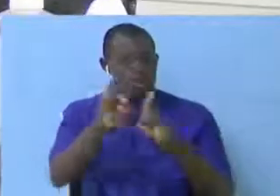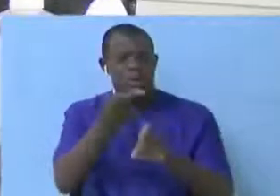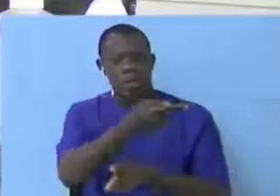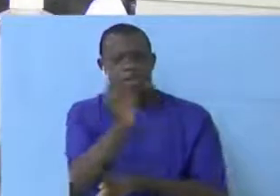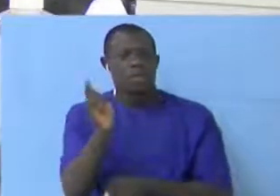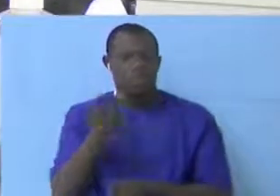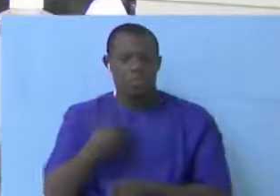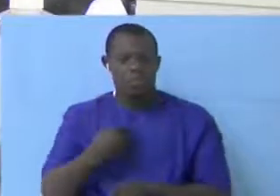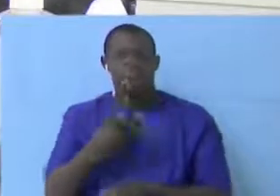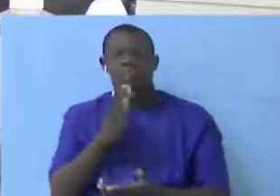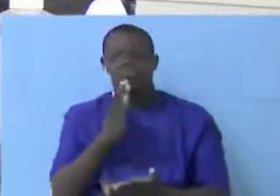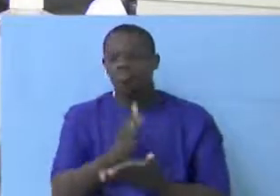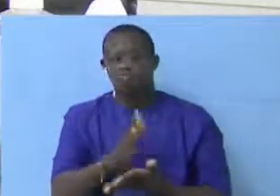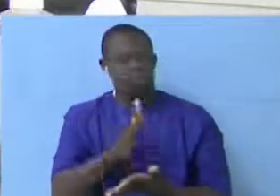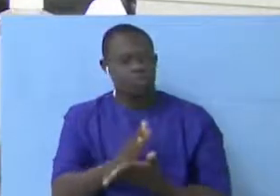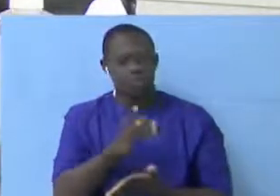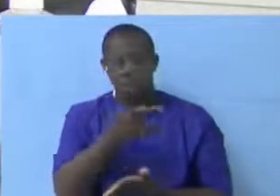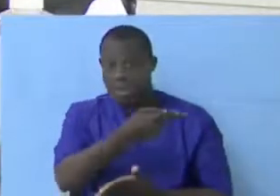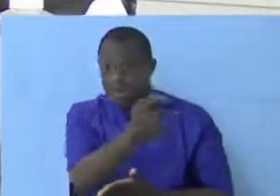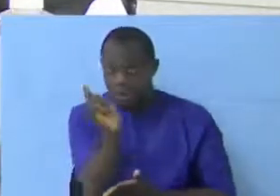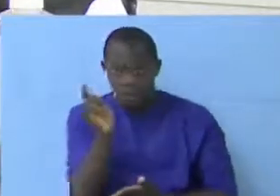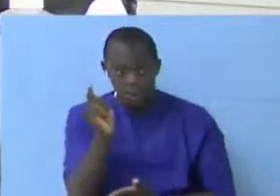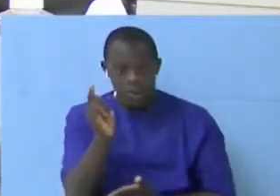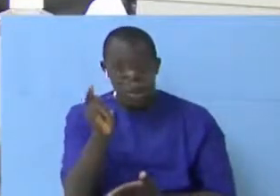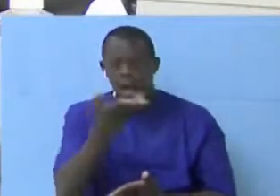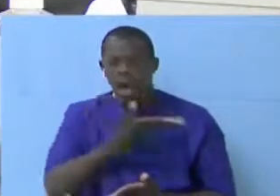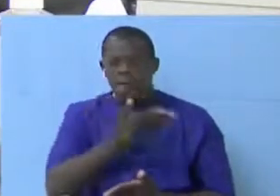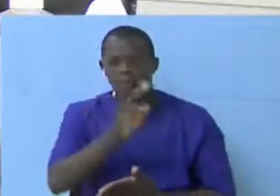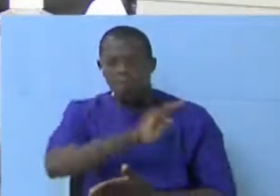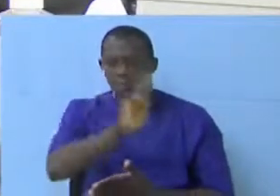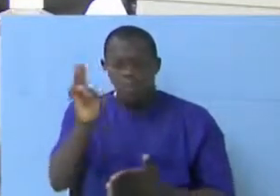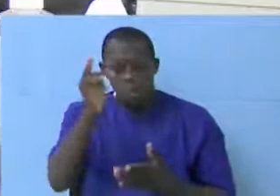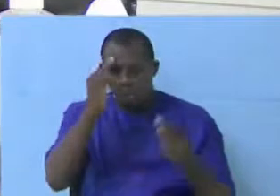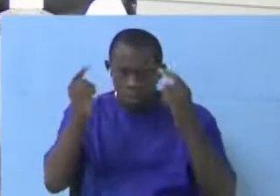were definitely without a doubt illegal migrants.